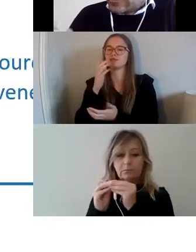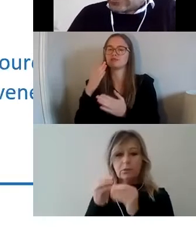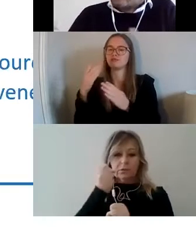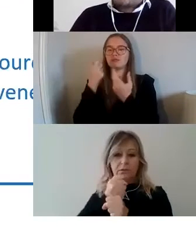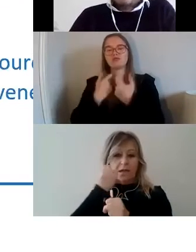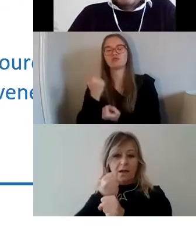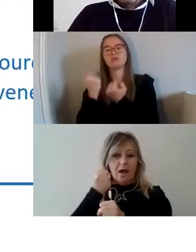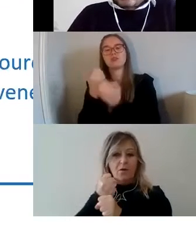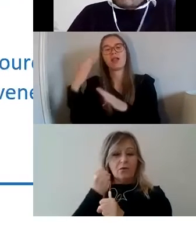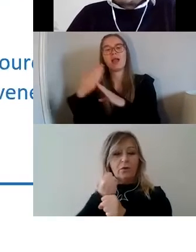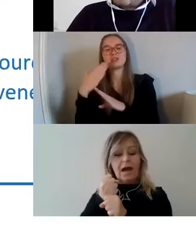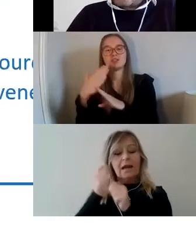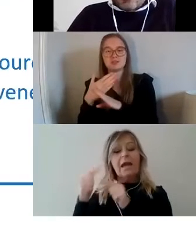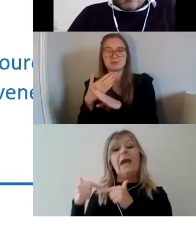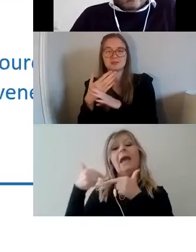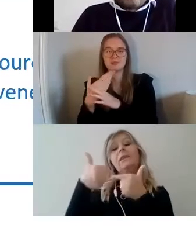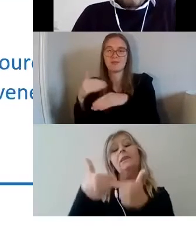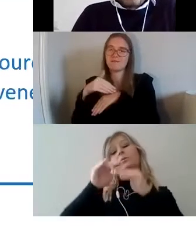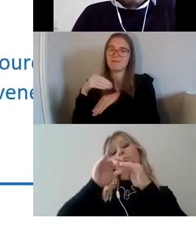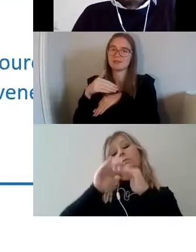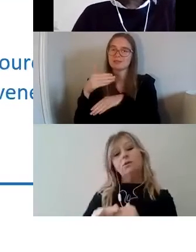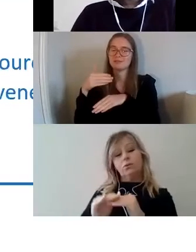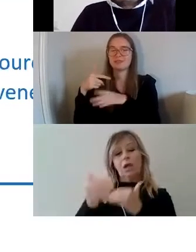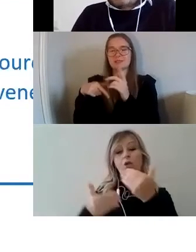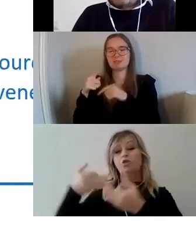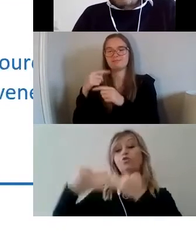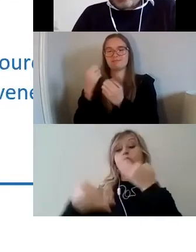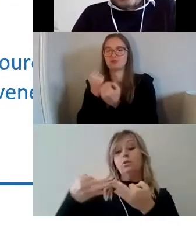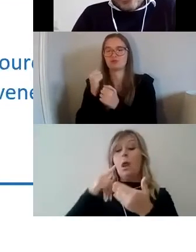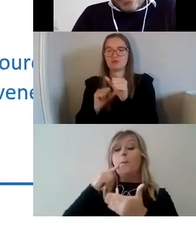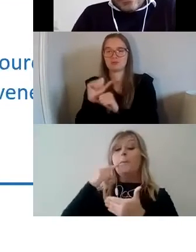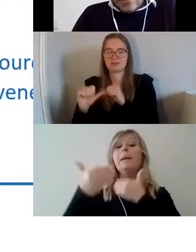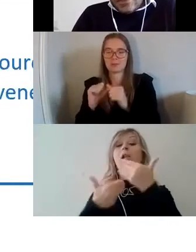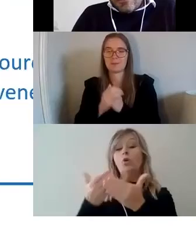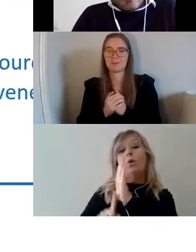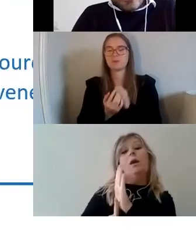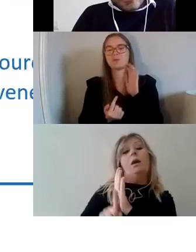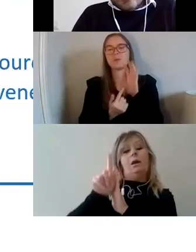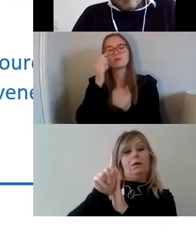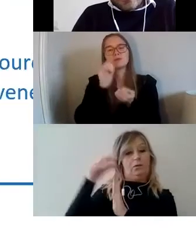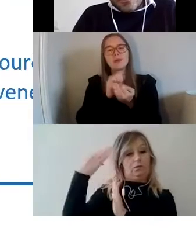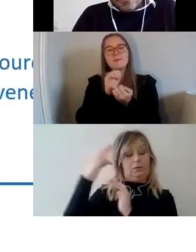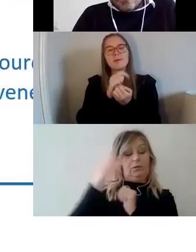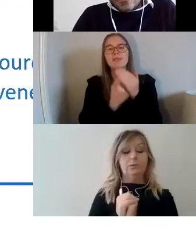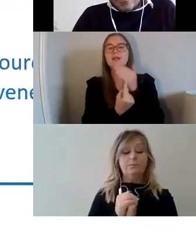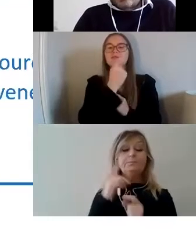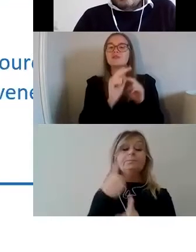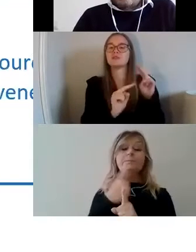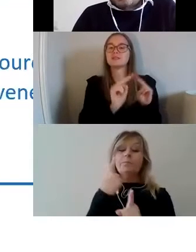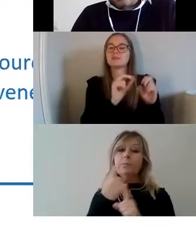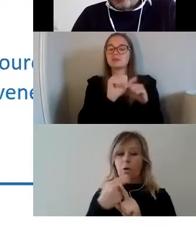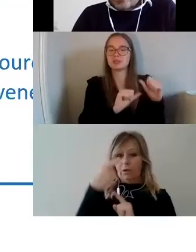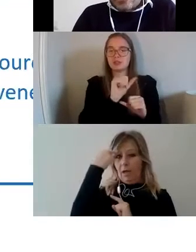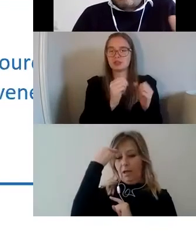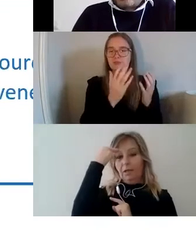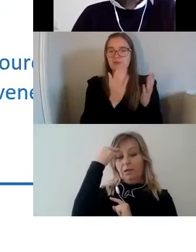in terms of effectiveness also. What is important to remind is that the individual assessment procedure, it's